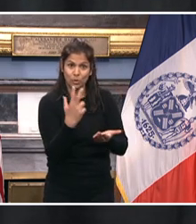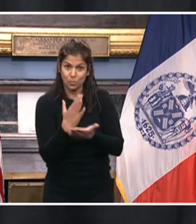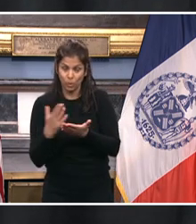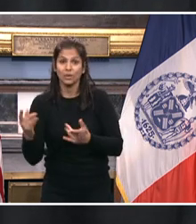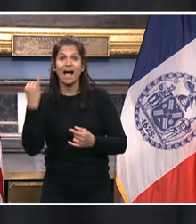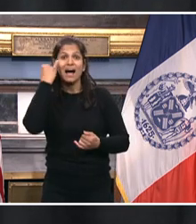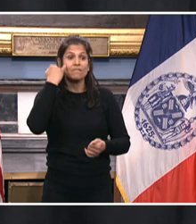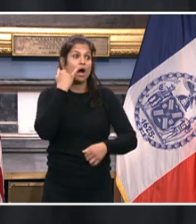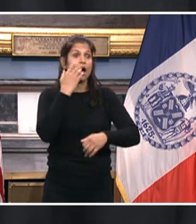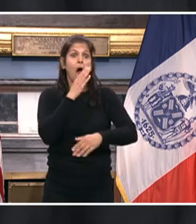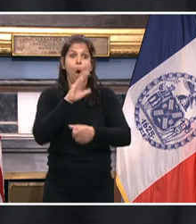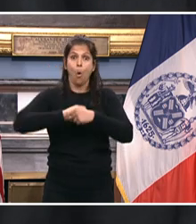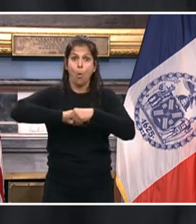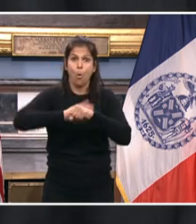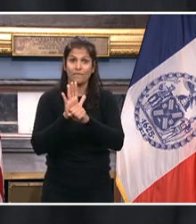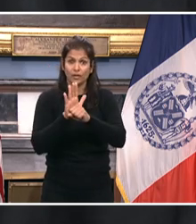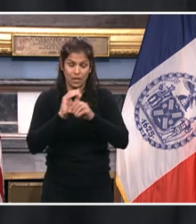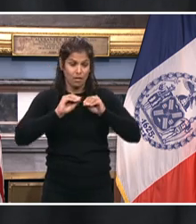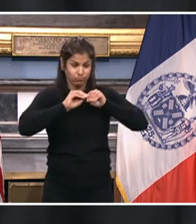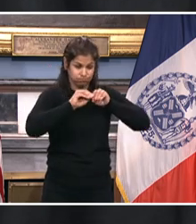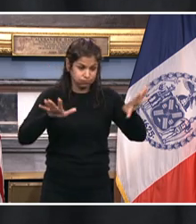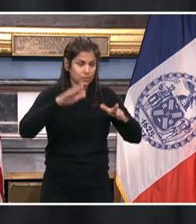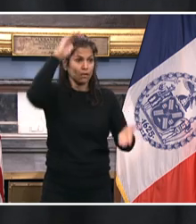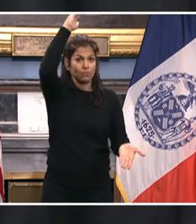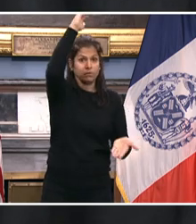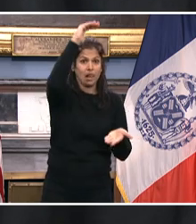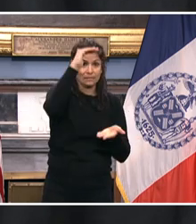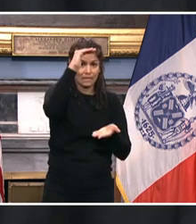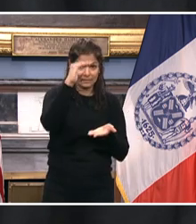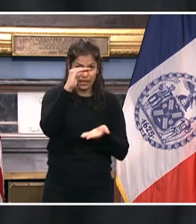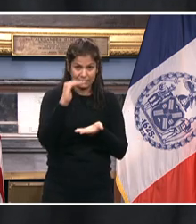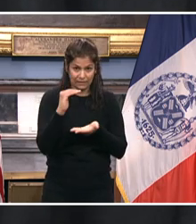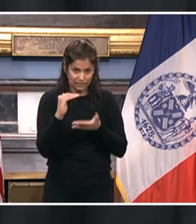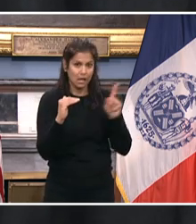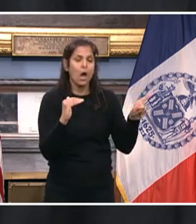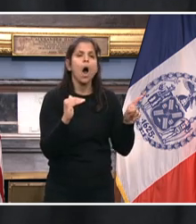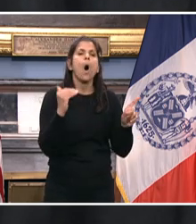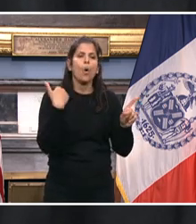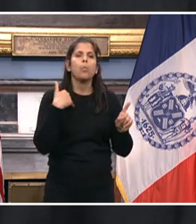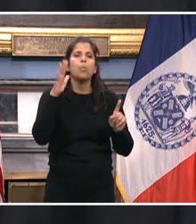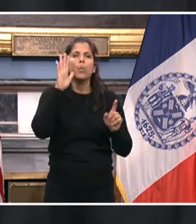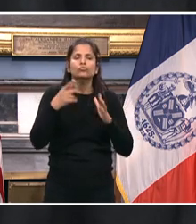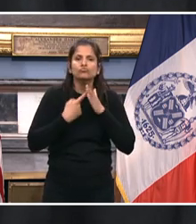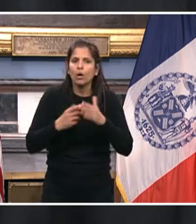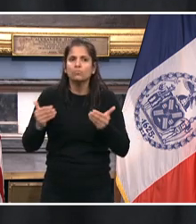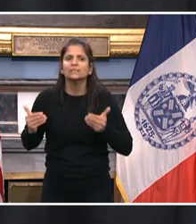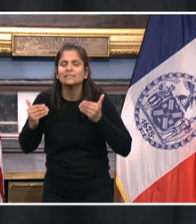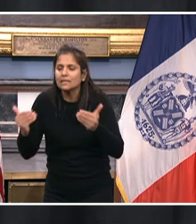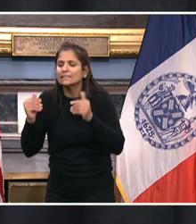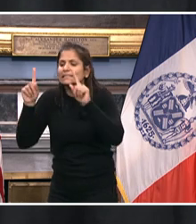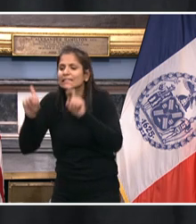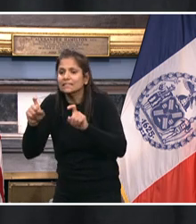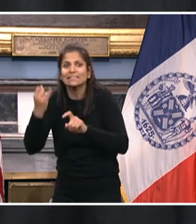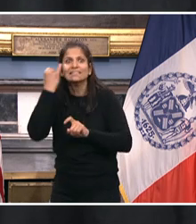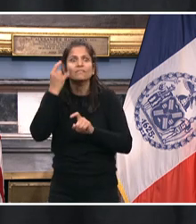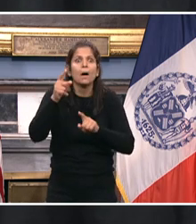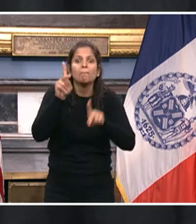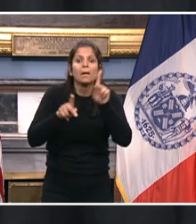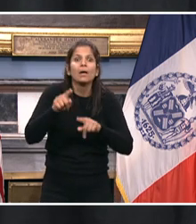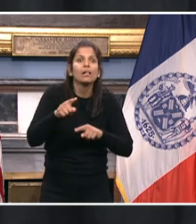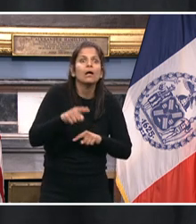of thousands a day. So we can give you a clear outline as we prepare for that phase. But right